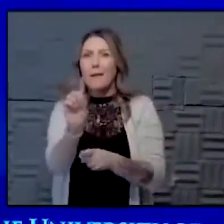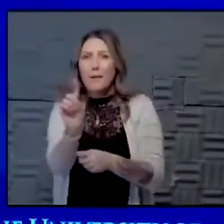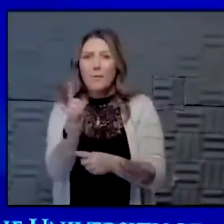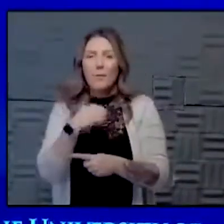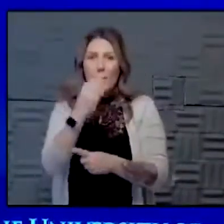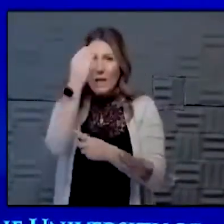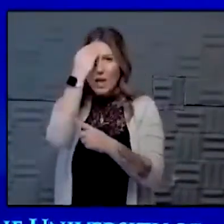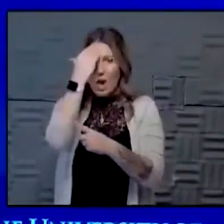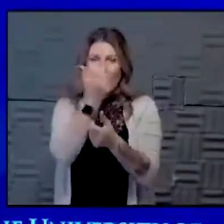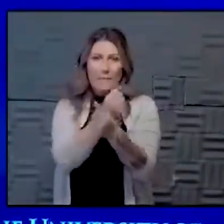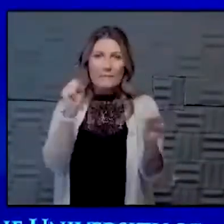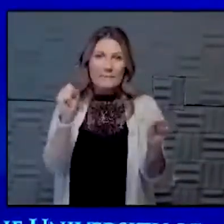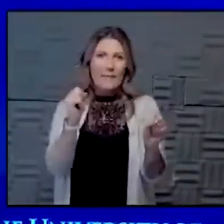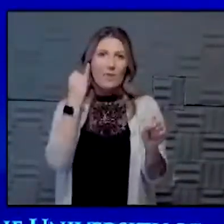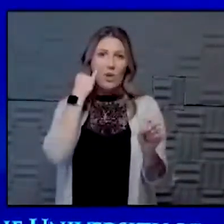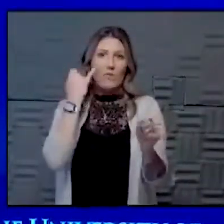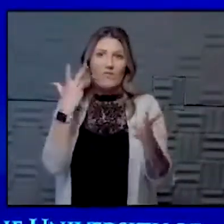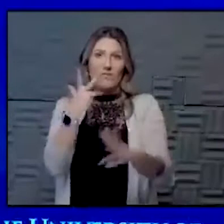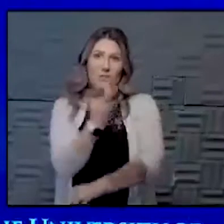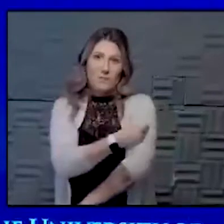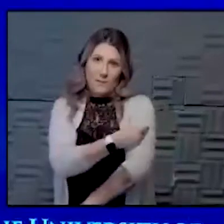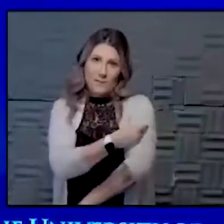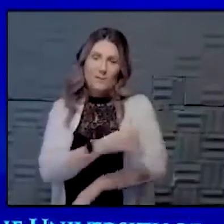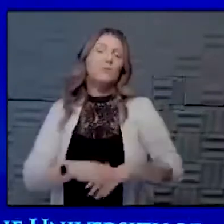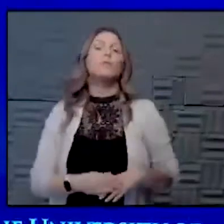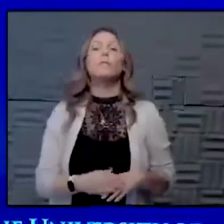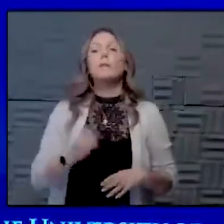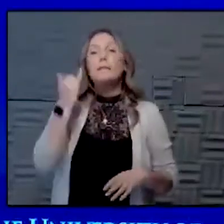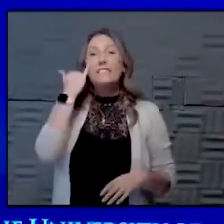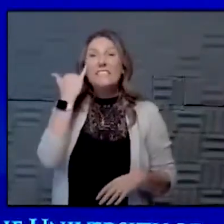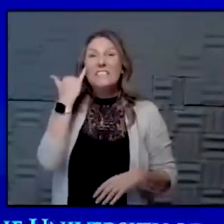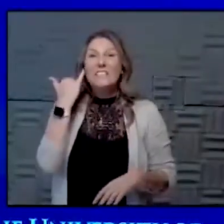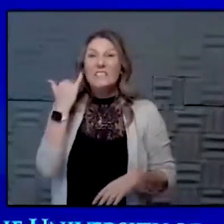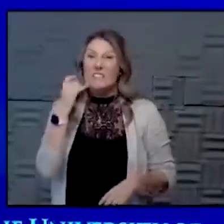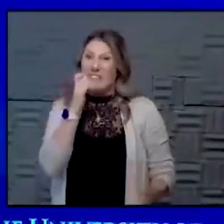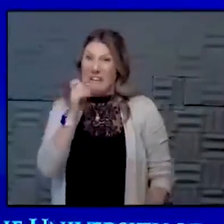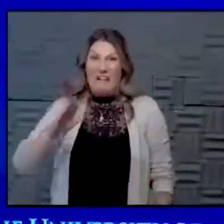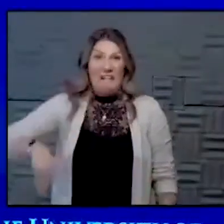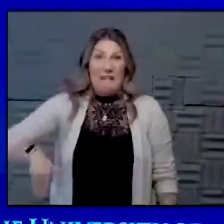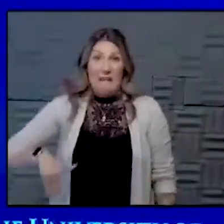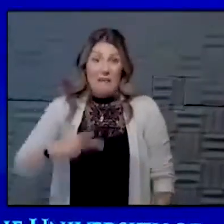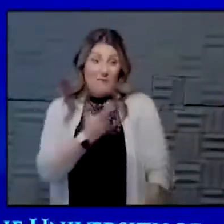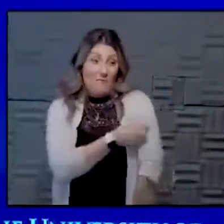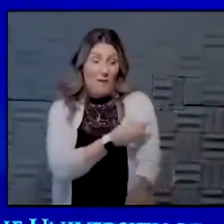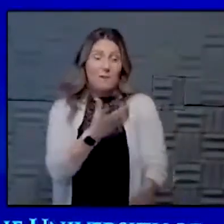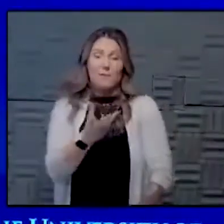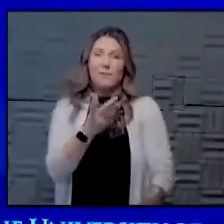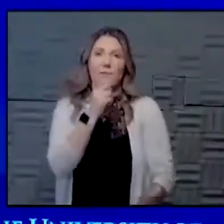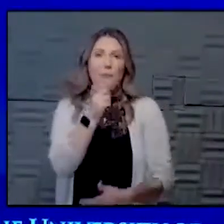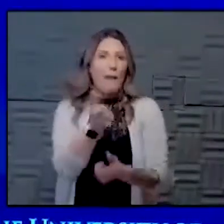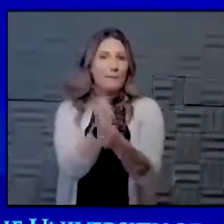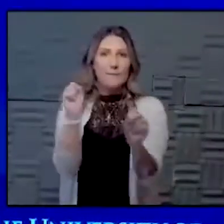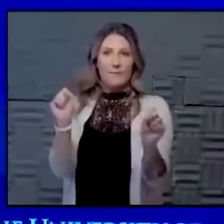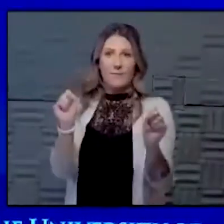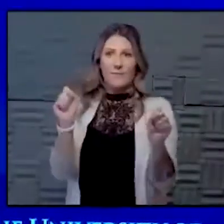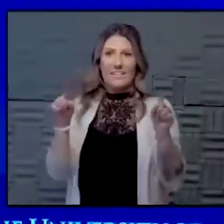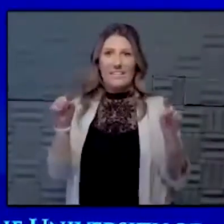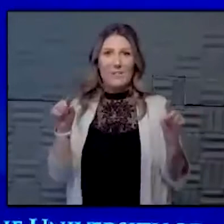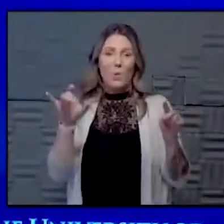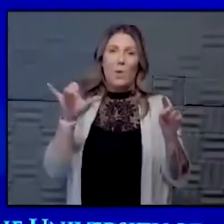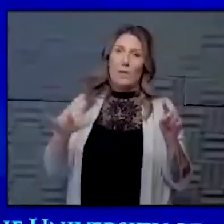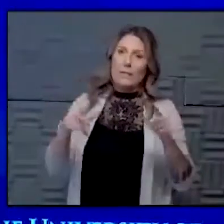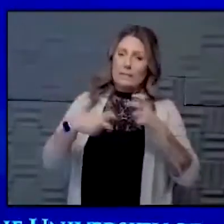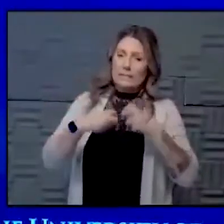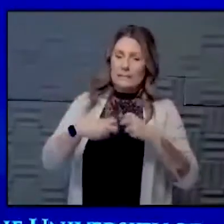We know you're a whole lot safer if you've been vaccinated. If you haven't been vaccinated, you're not safer. And so that's the dilemma, and that's